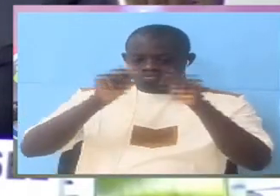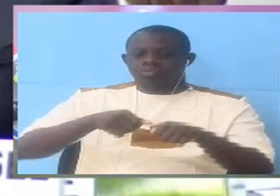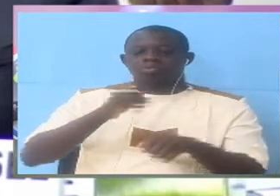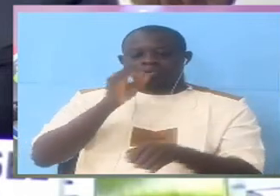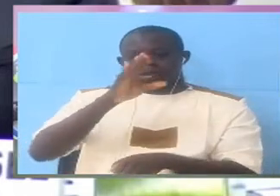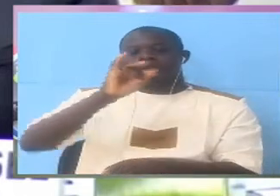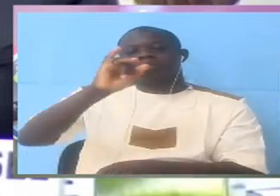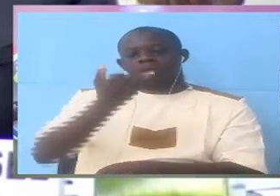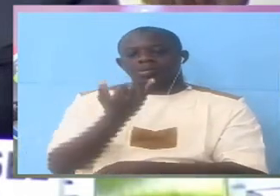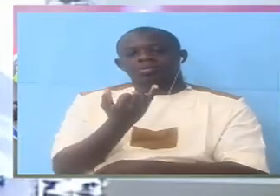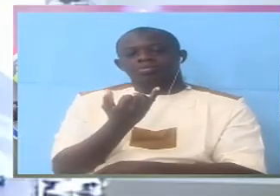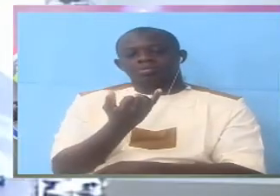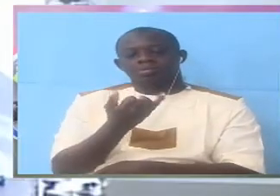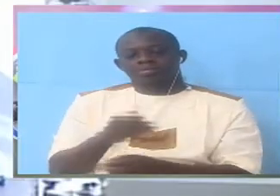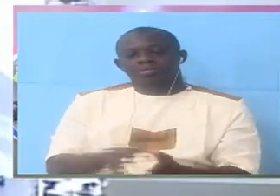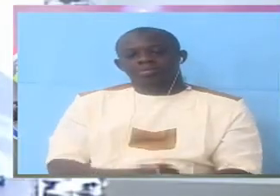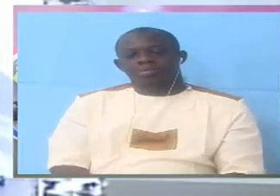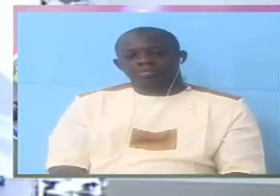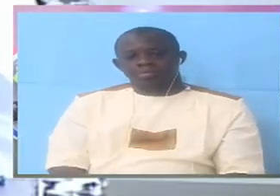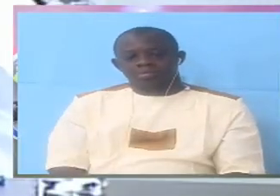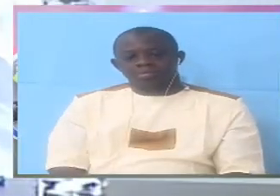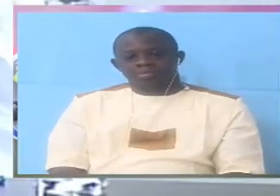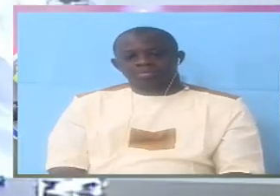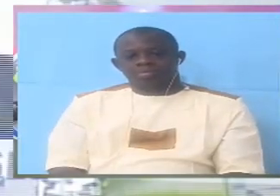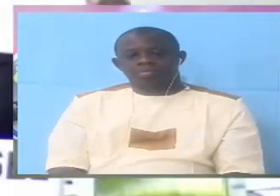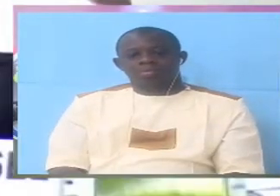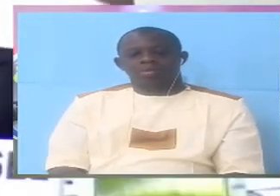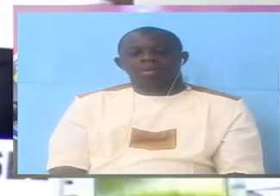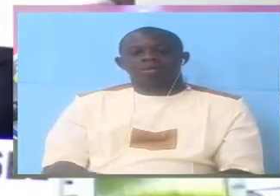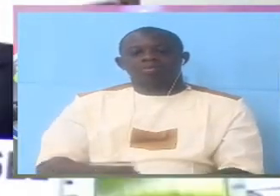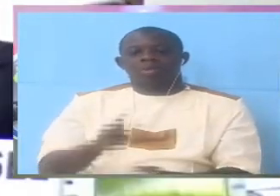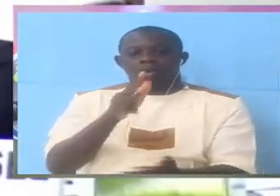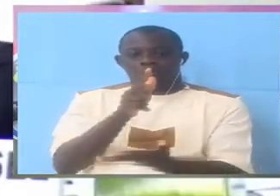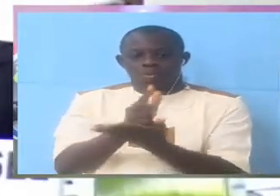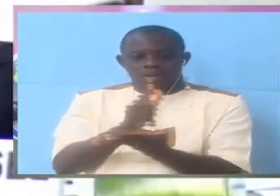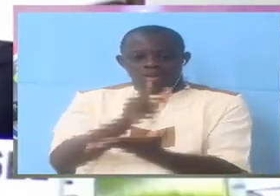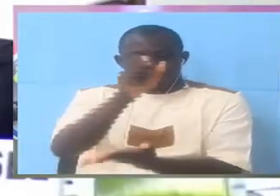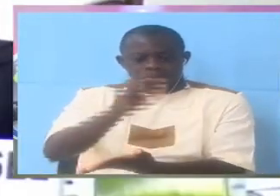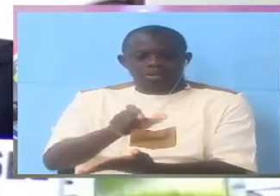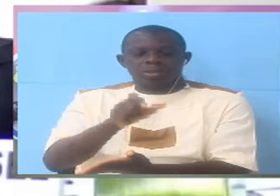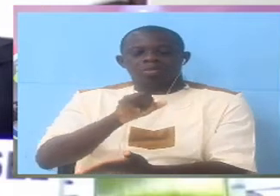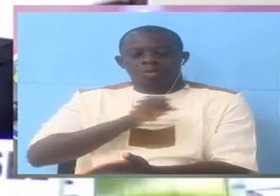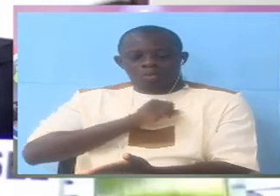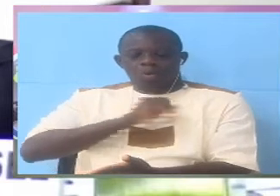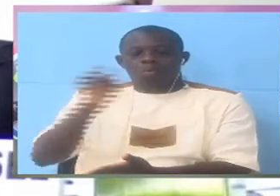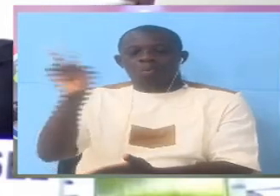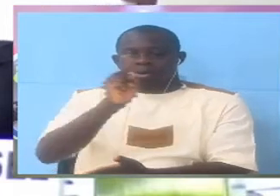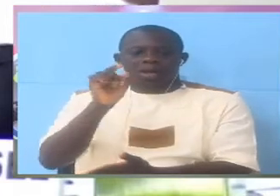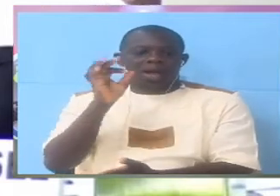say yes. Asikiana ba vala dron ha. But this is what the witness answered.